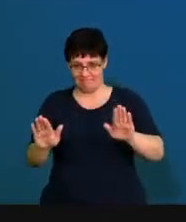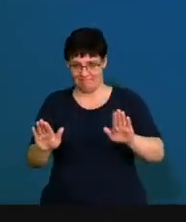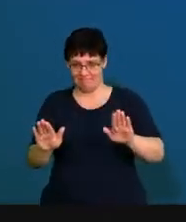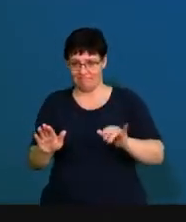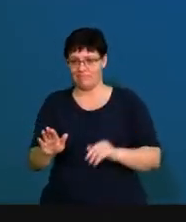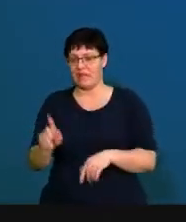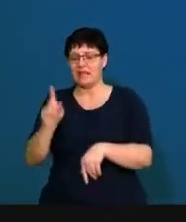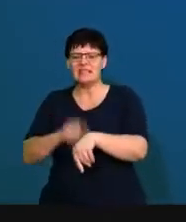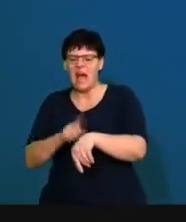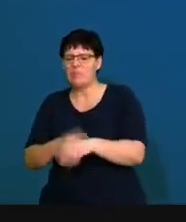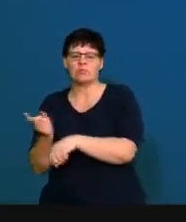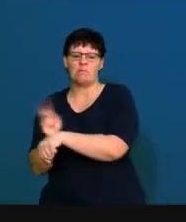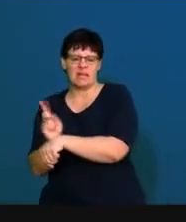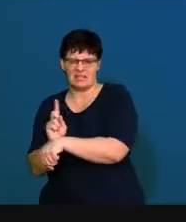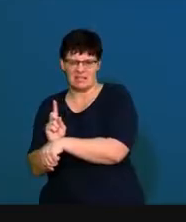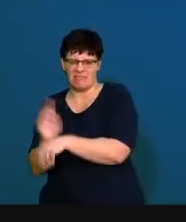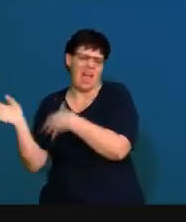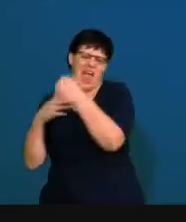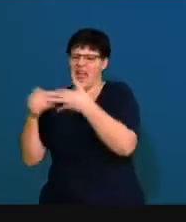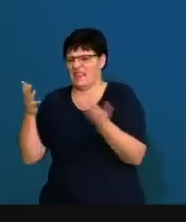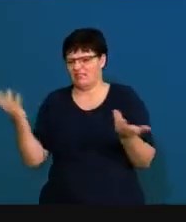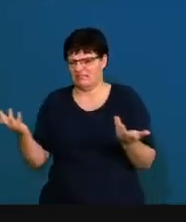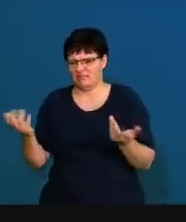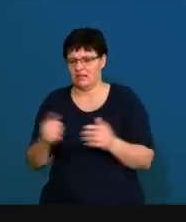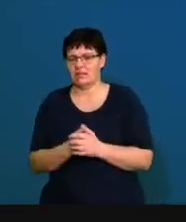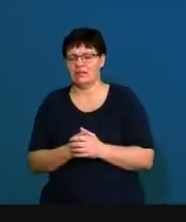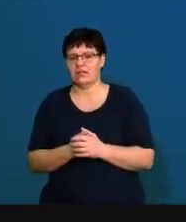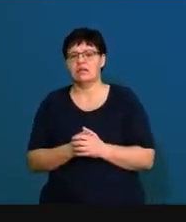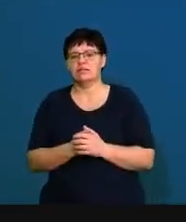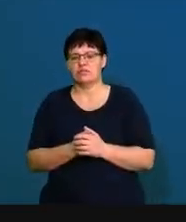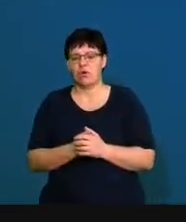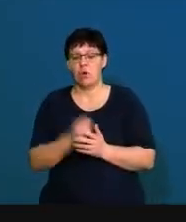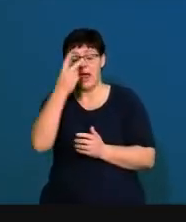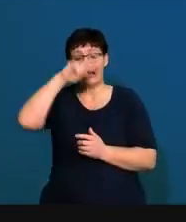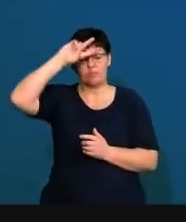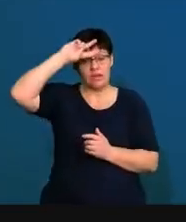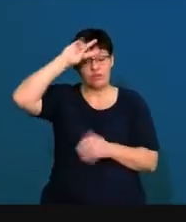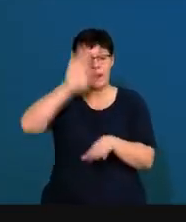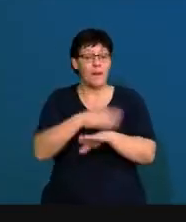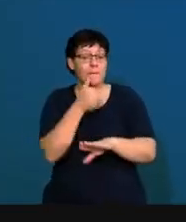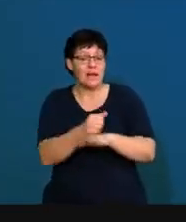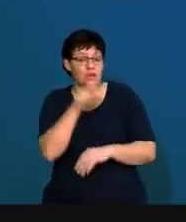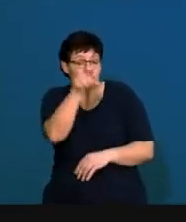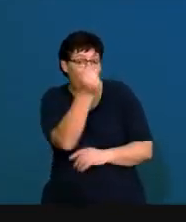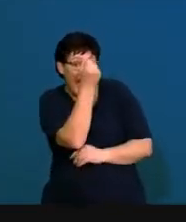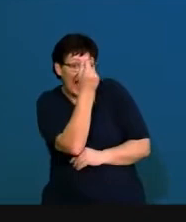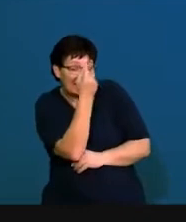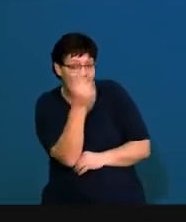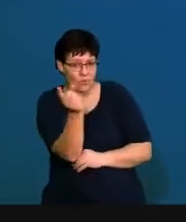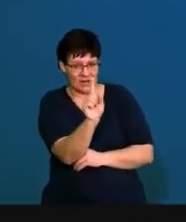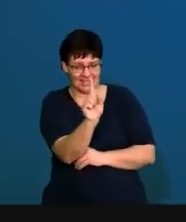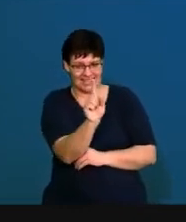say in minutes. It could be anything, that's volume. So interpretation is based on your understanding of